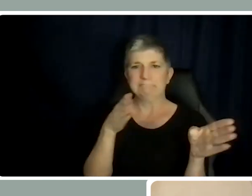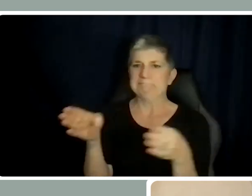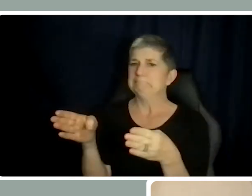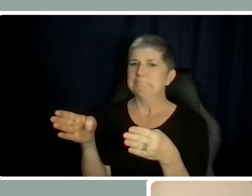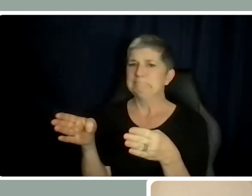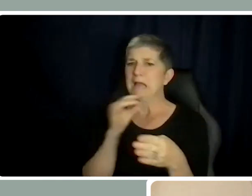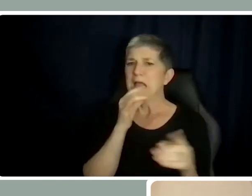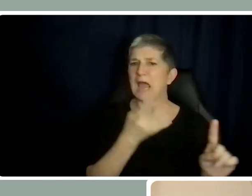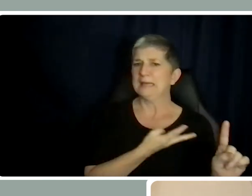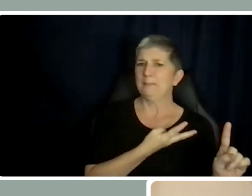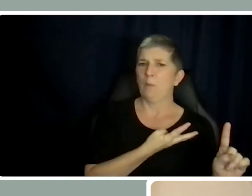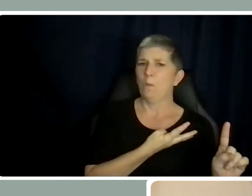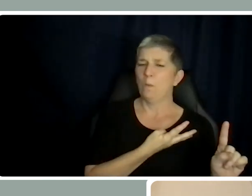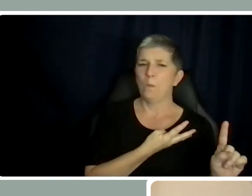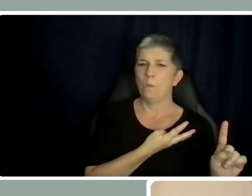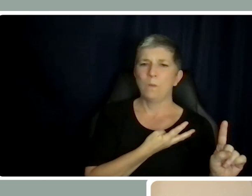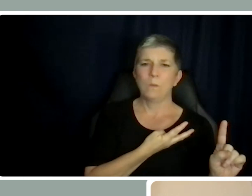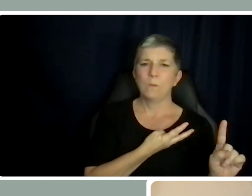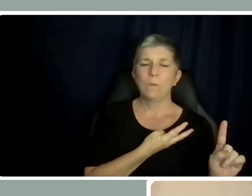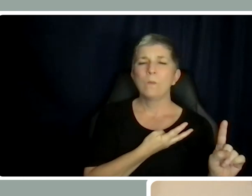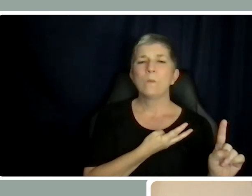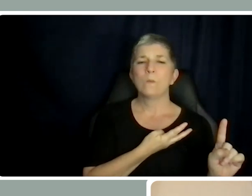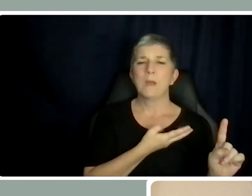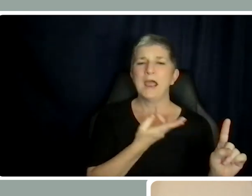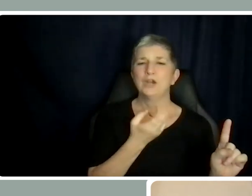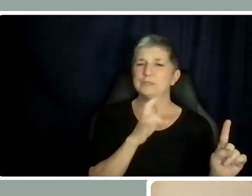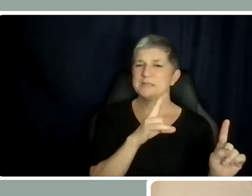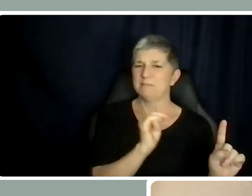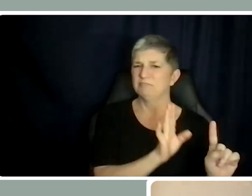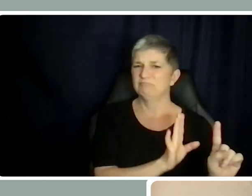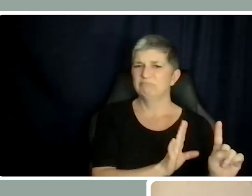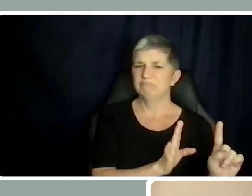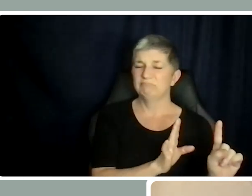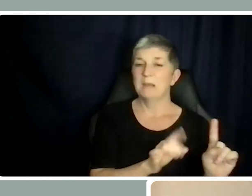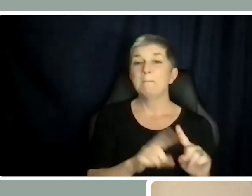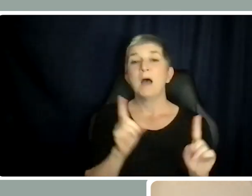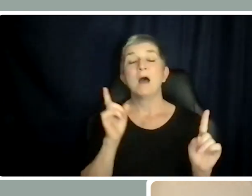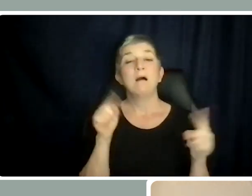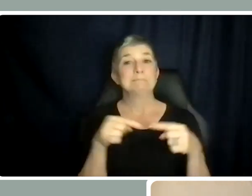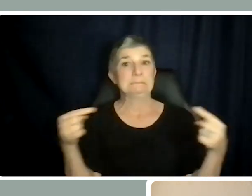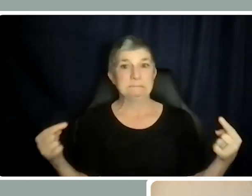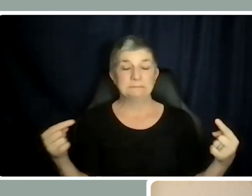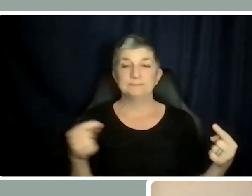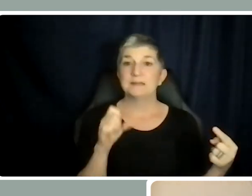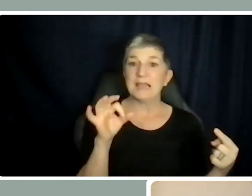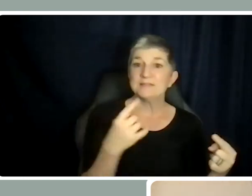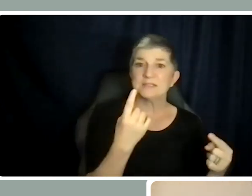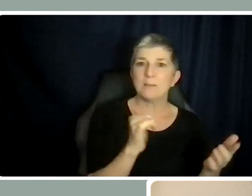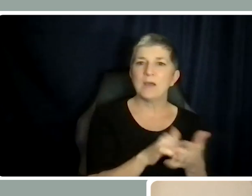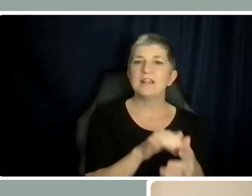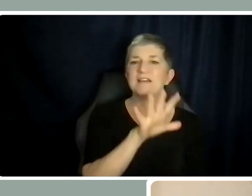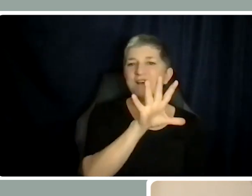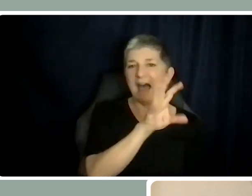away from the chemo and the Herceptin. Whereas on the other side of the spectrum, if you have somebody in the